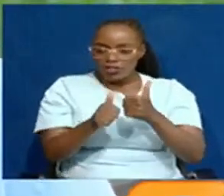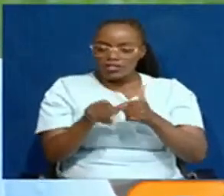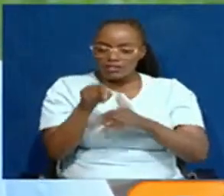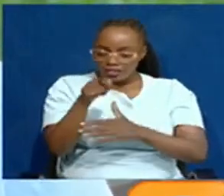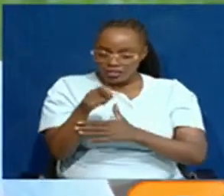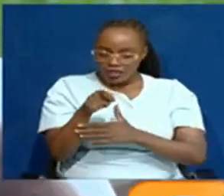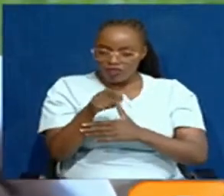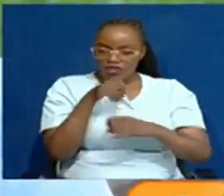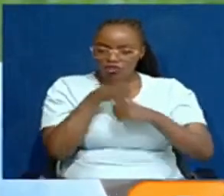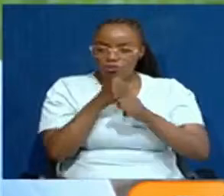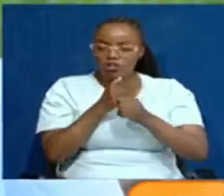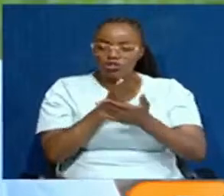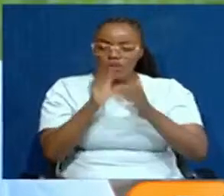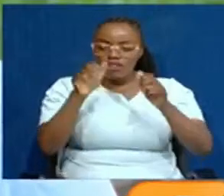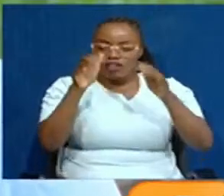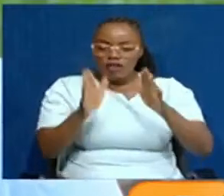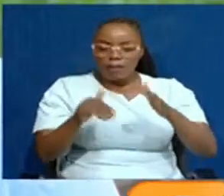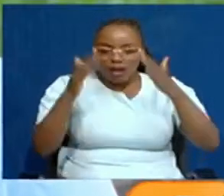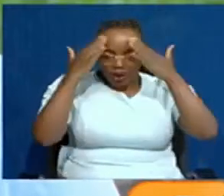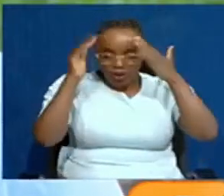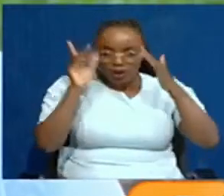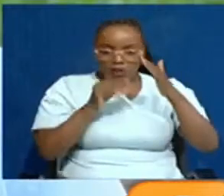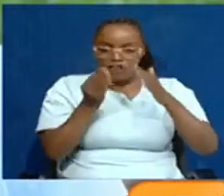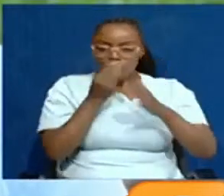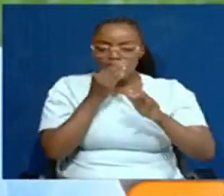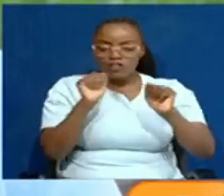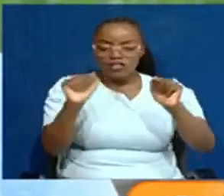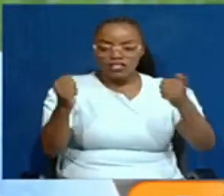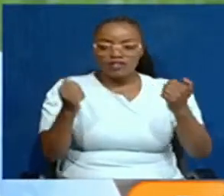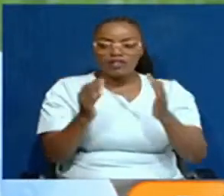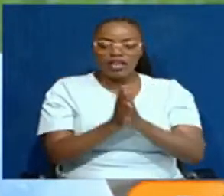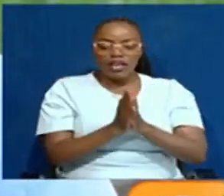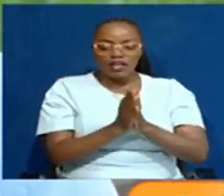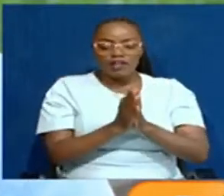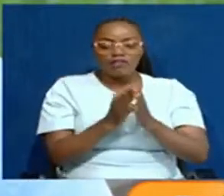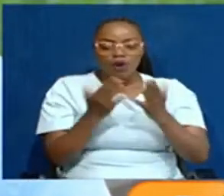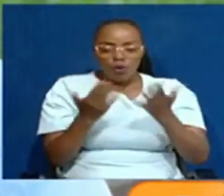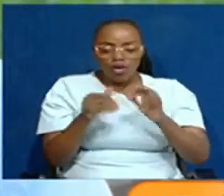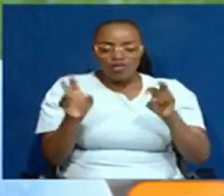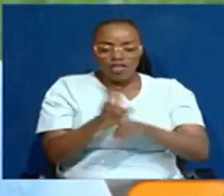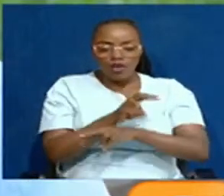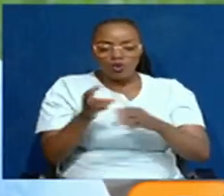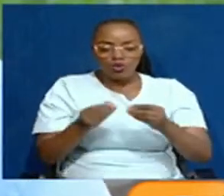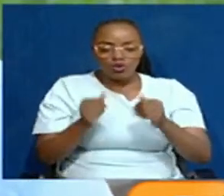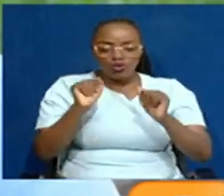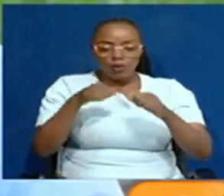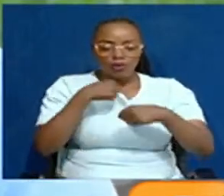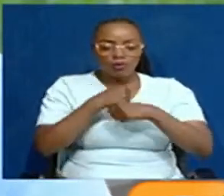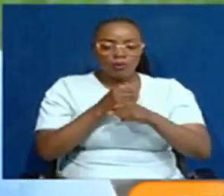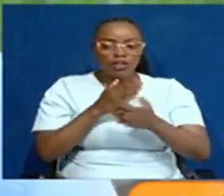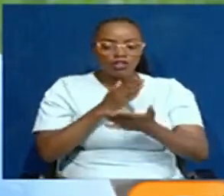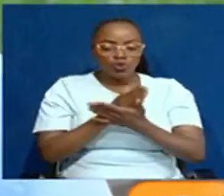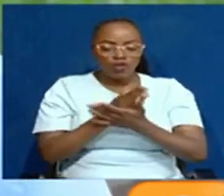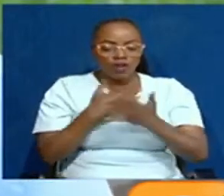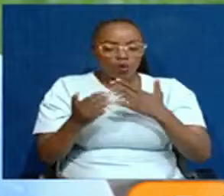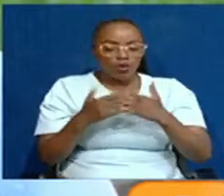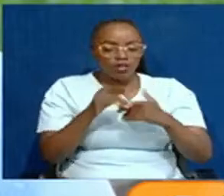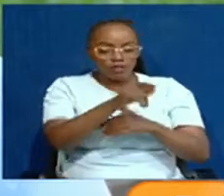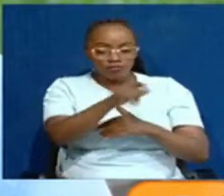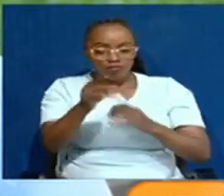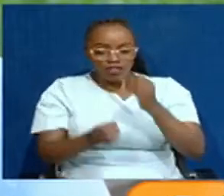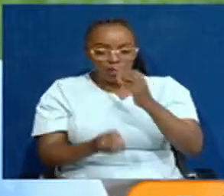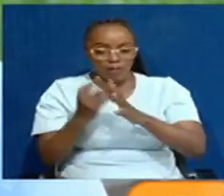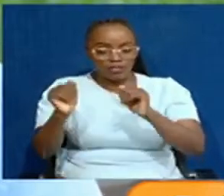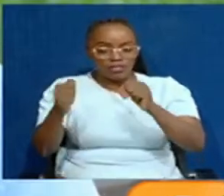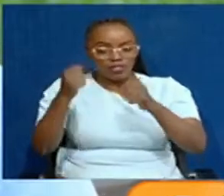key to make sure that farmers are aware of food safety, and that way they look for solutions that will ensure that what they produce is